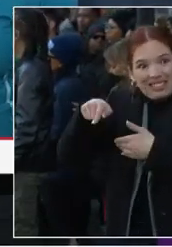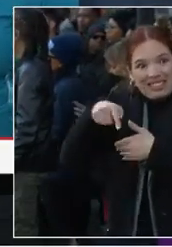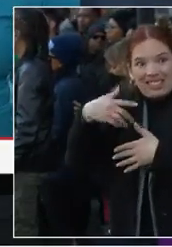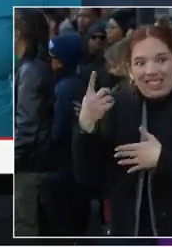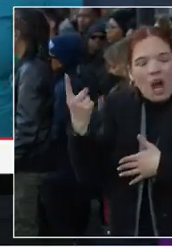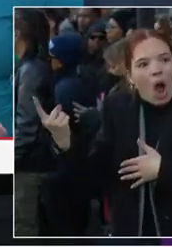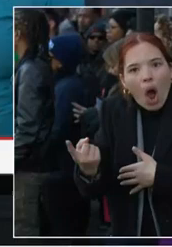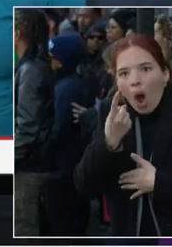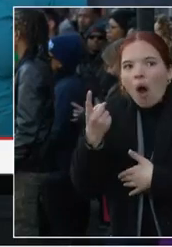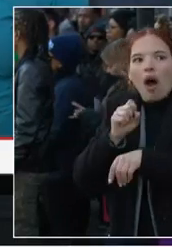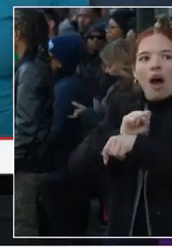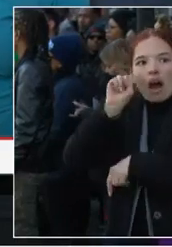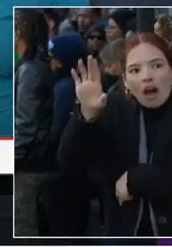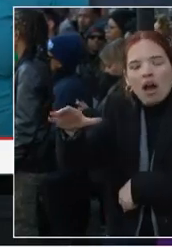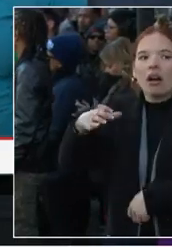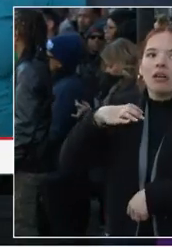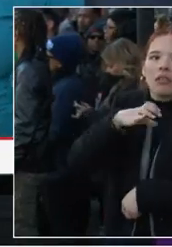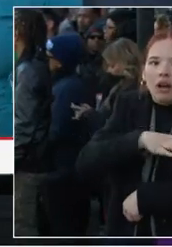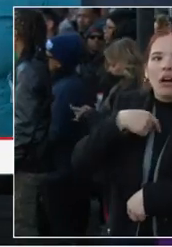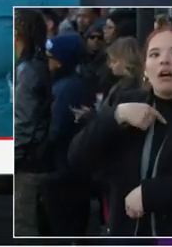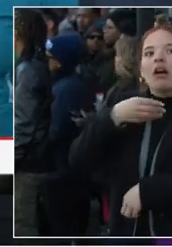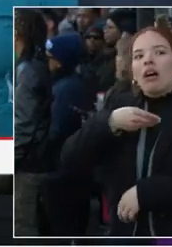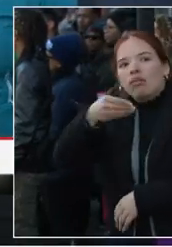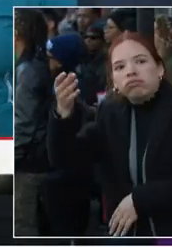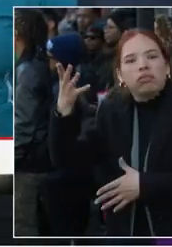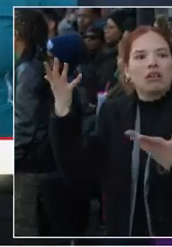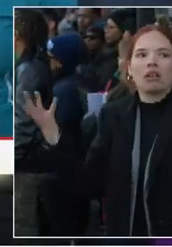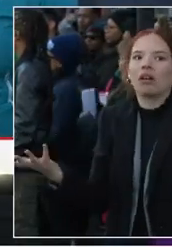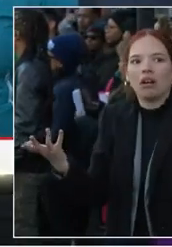goes to the Congress and the White House. And the only